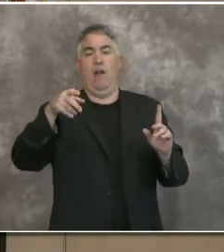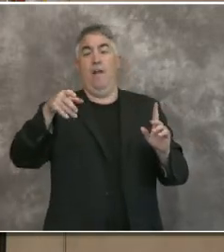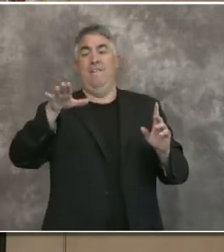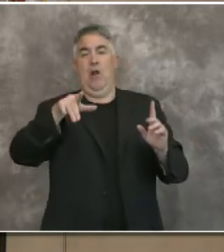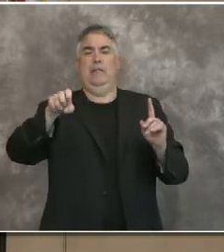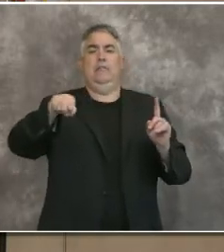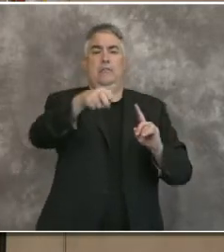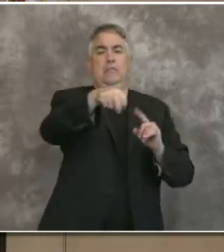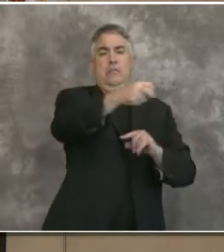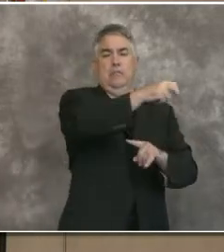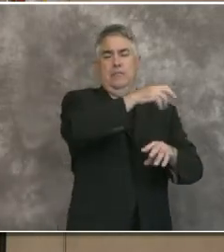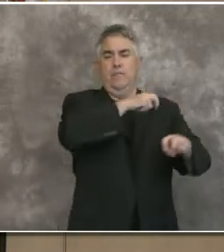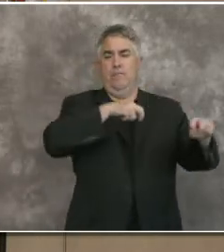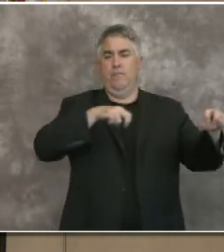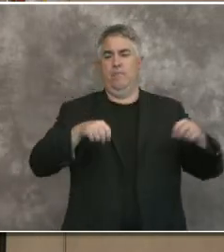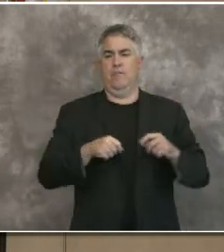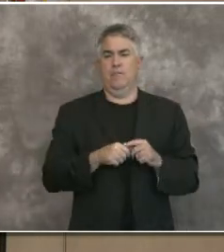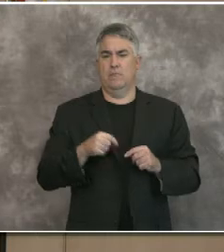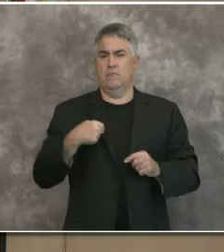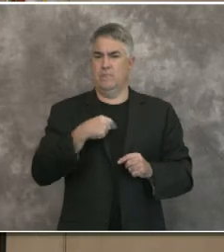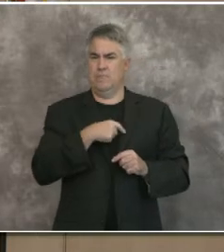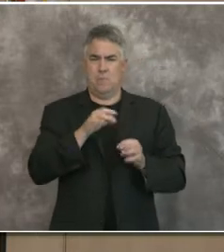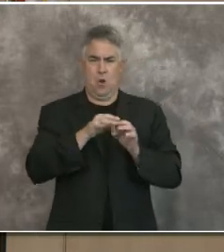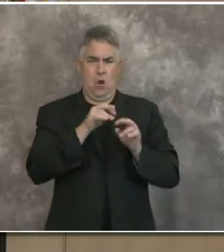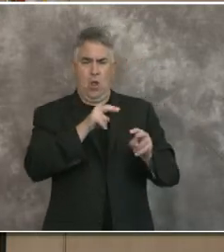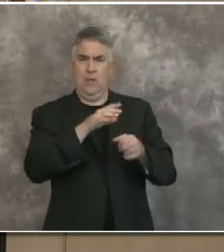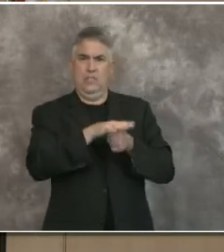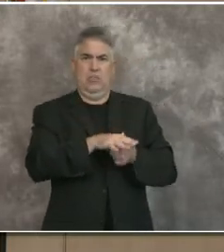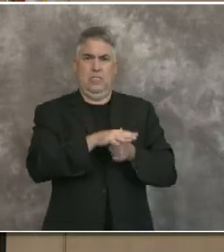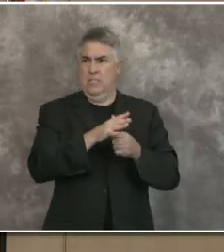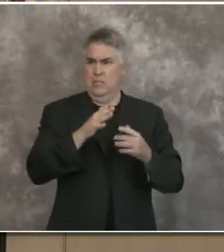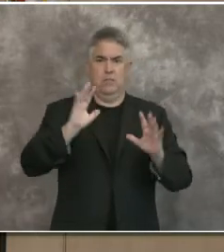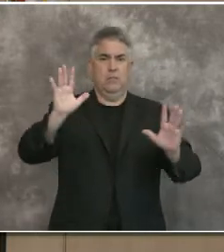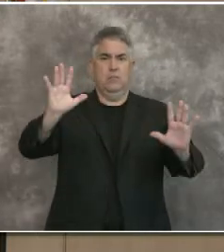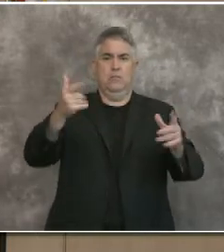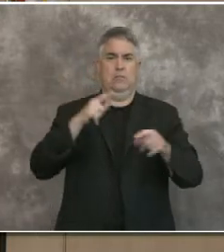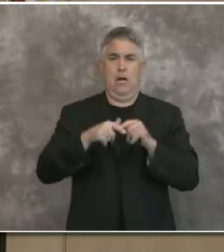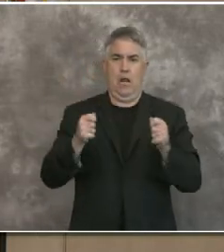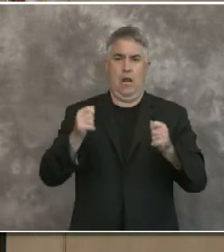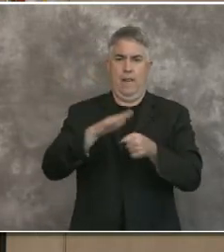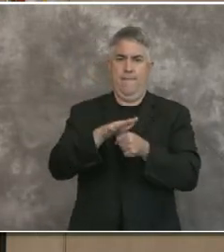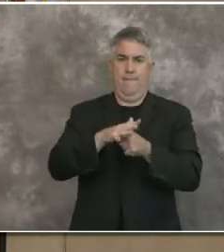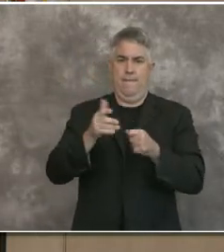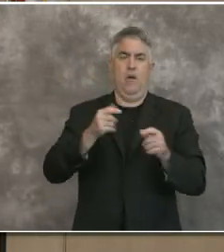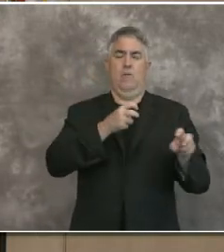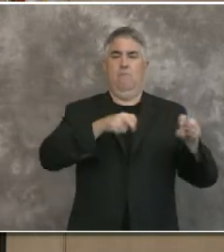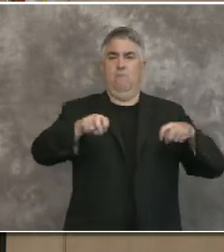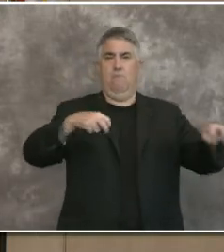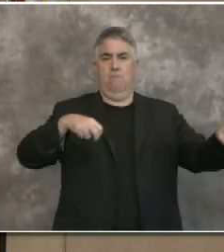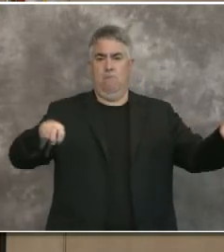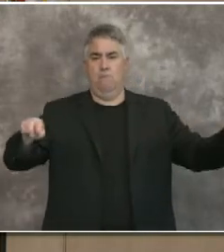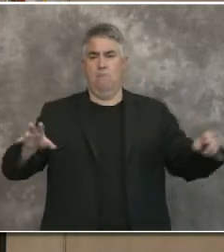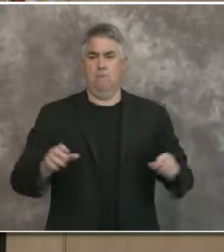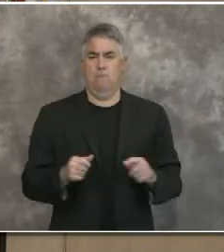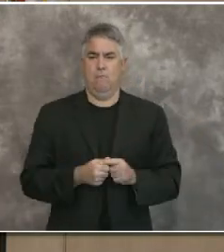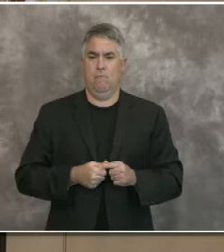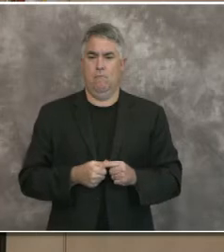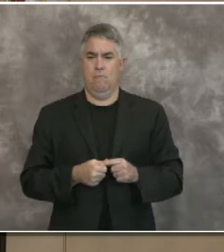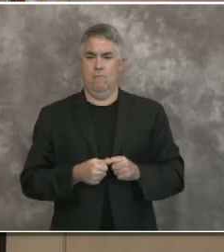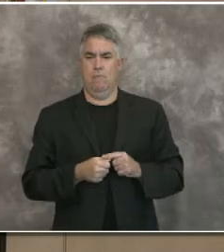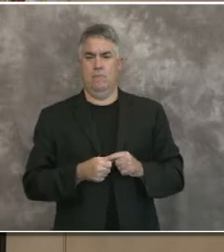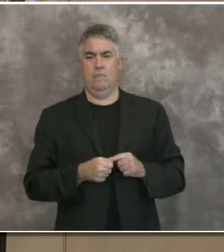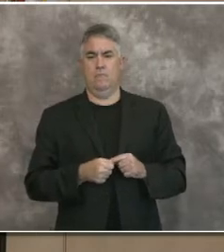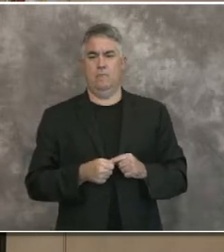are critical stress points that occur, but eventually these things work themselves out. So we are